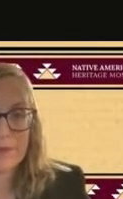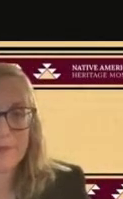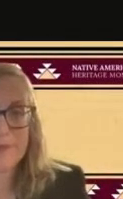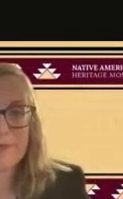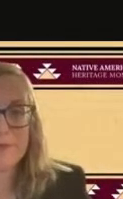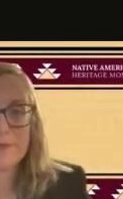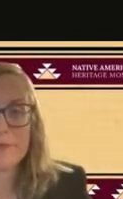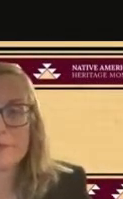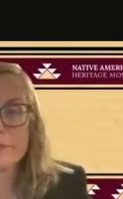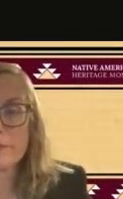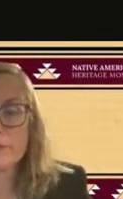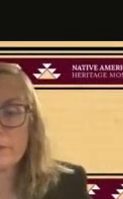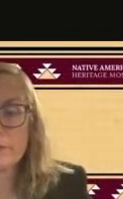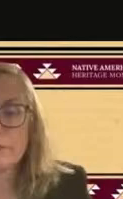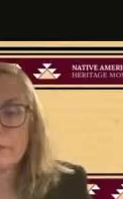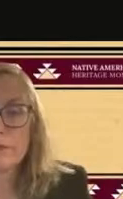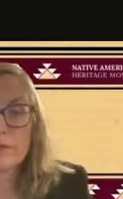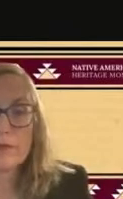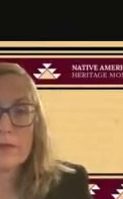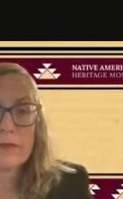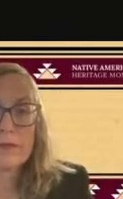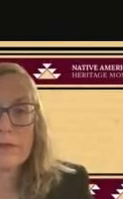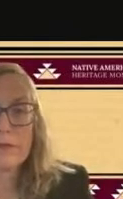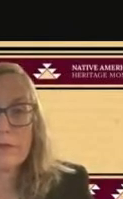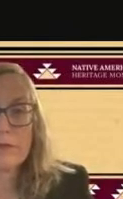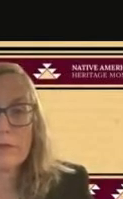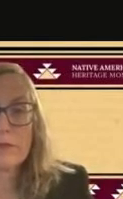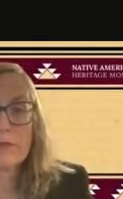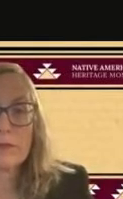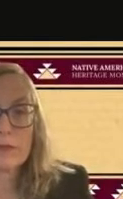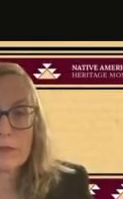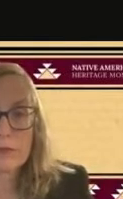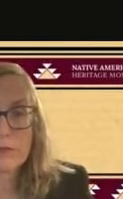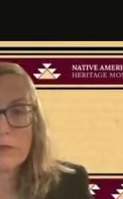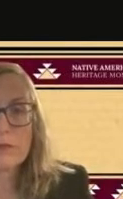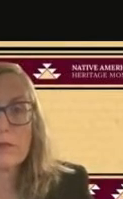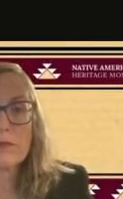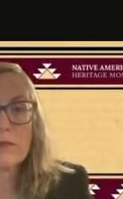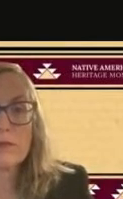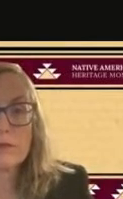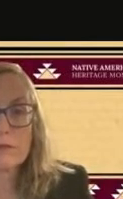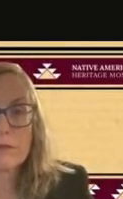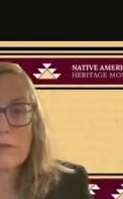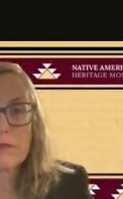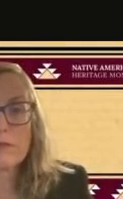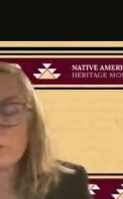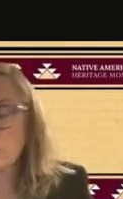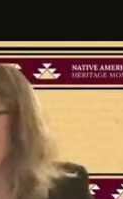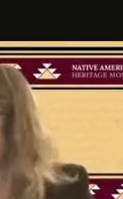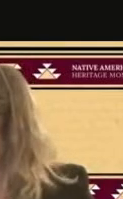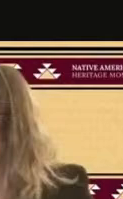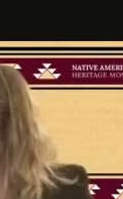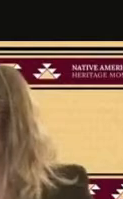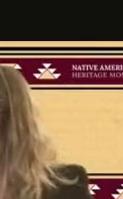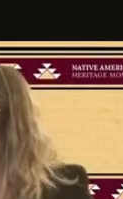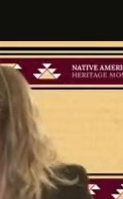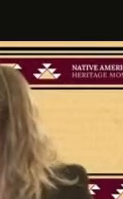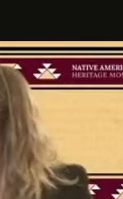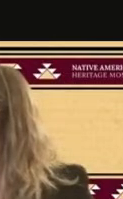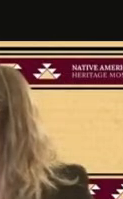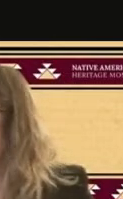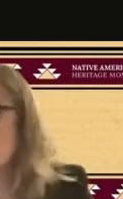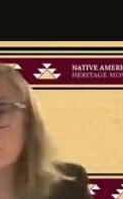Thank you, Director McDaniel, and thank you to all the community members who took time to weigh in on